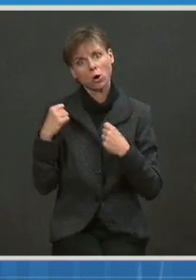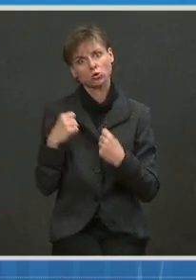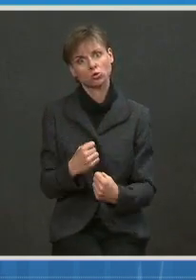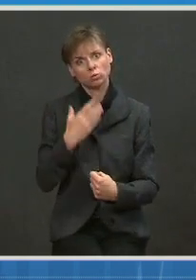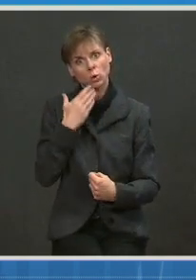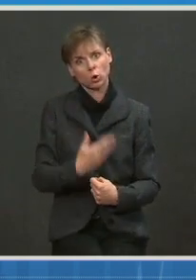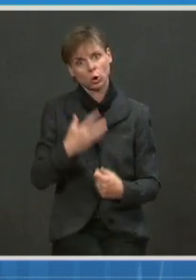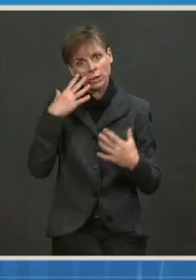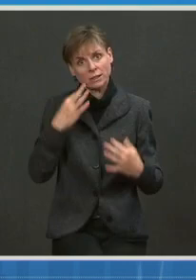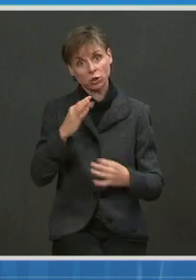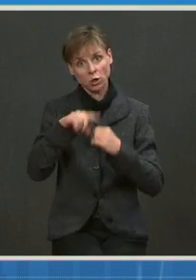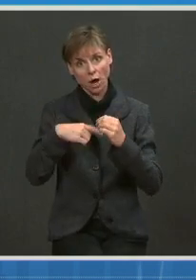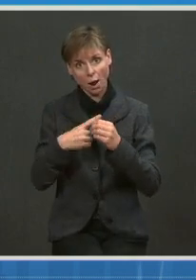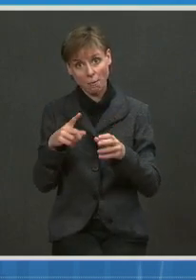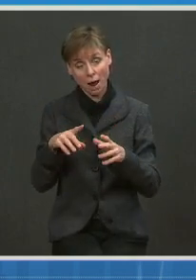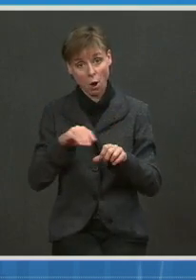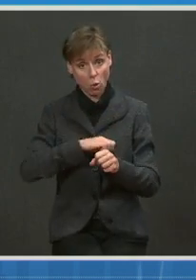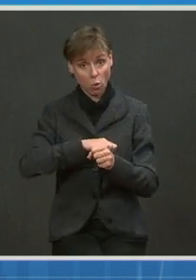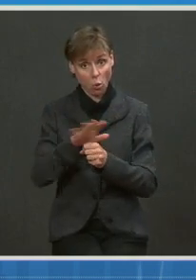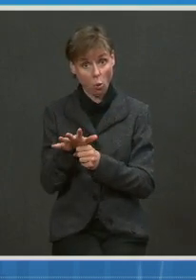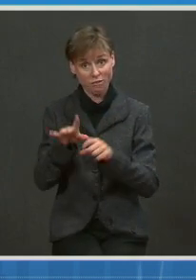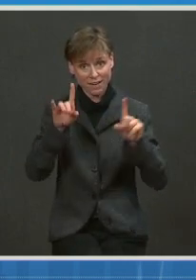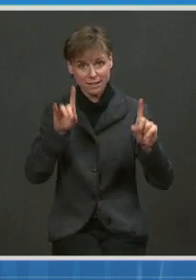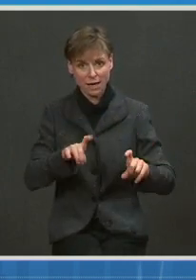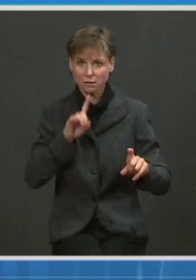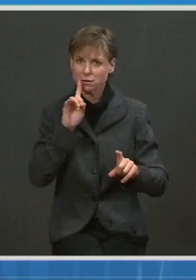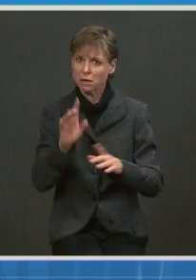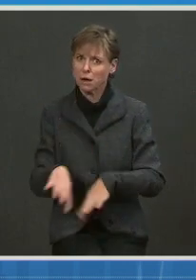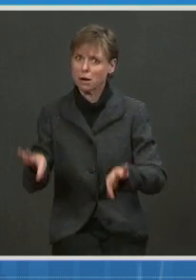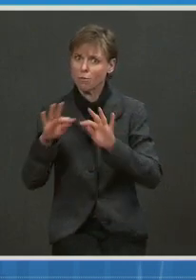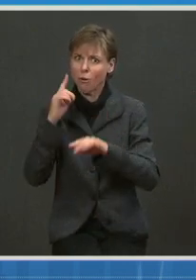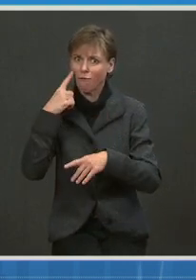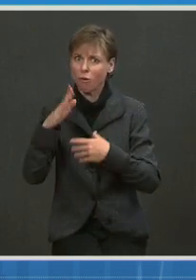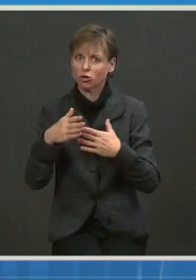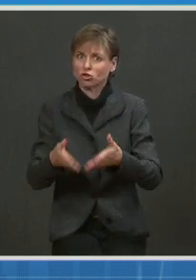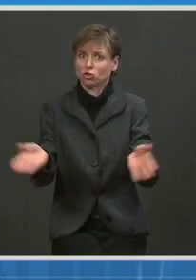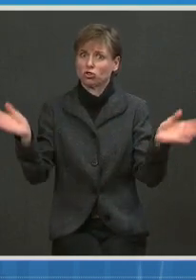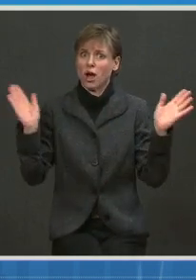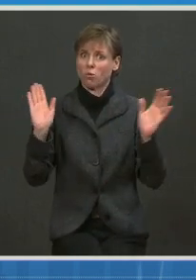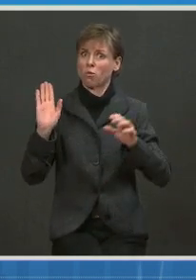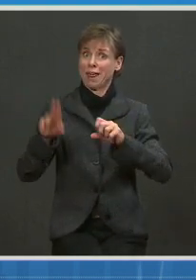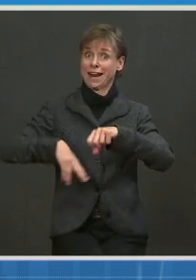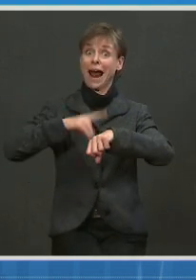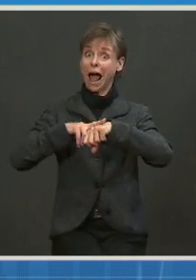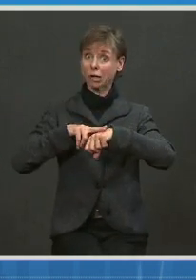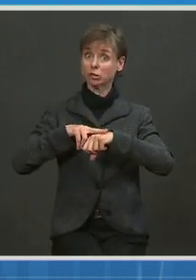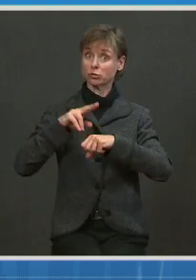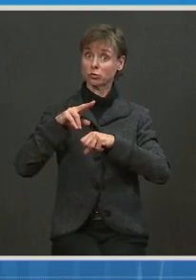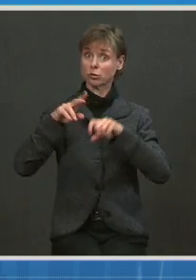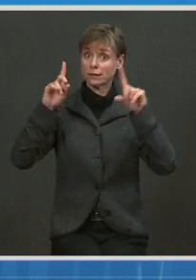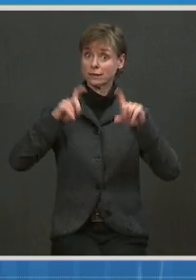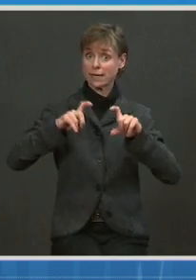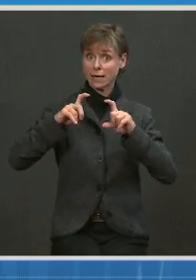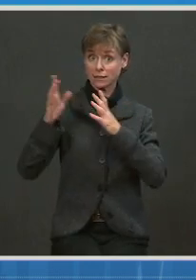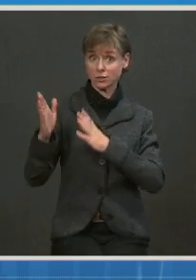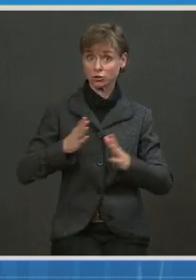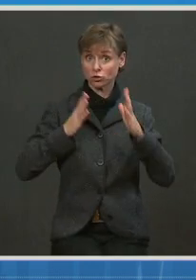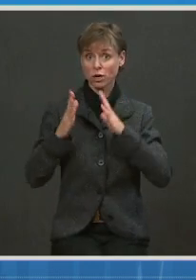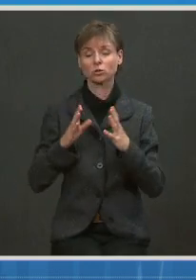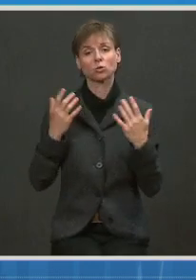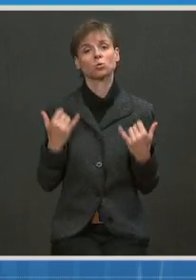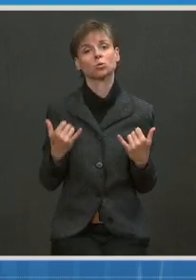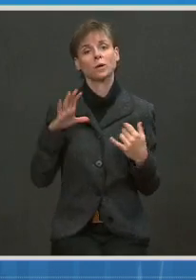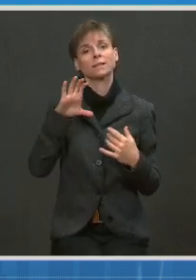COVID-19 testing is paramount to an overall national testing strategy. Today, CDC is releasing a suite of